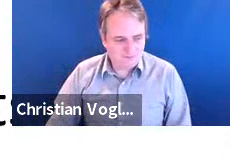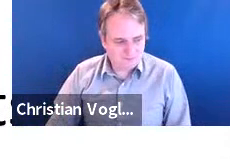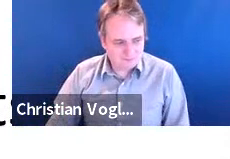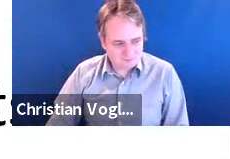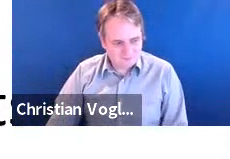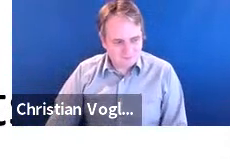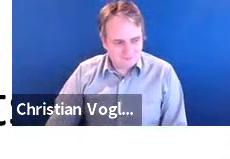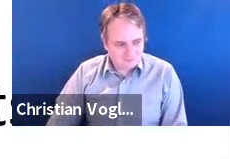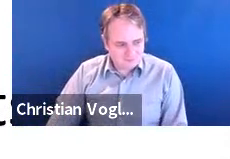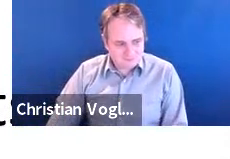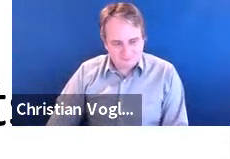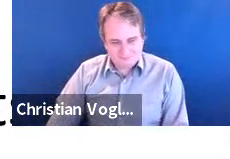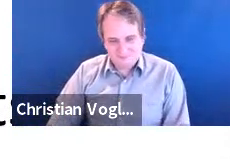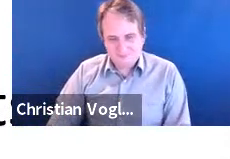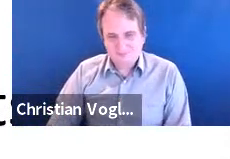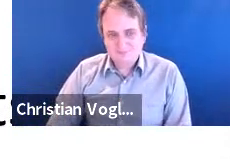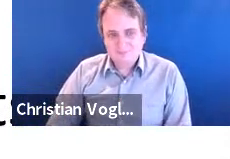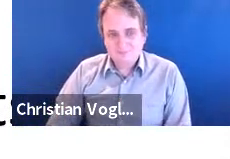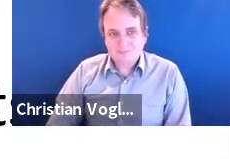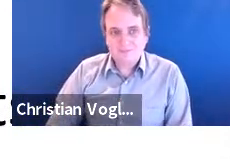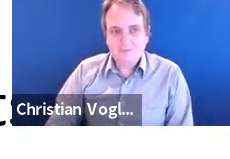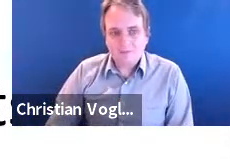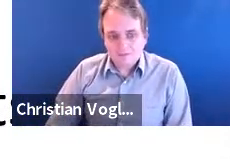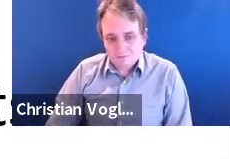vehicles progress. Thank you so much.